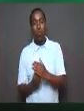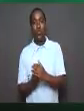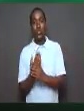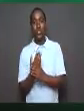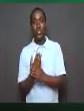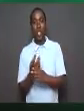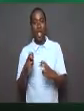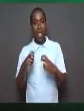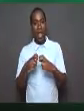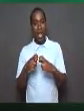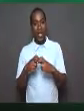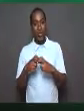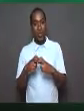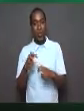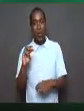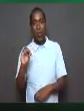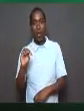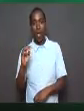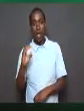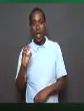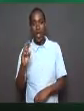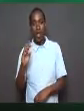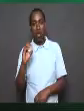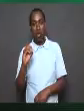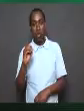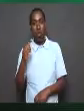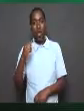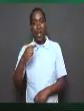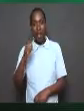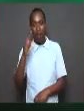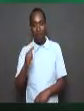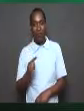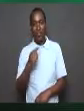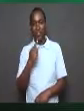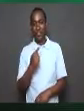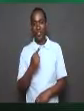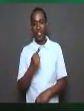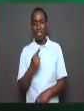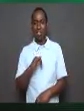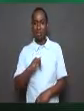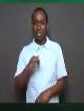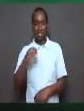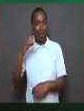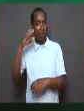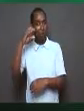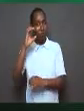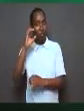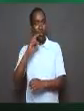microscopes produce electron micrographs that are viewed like a